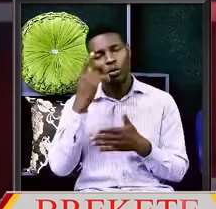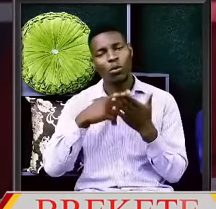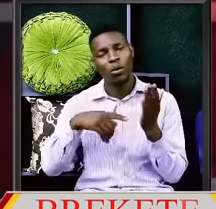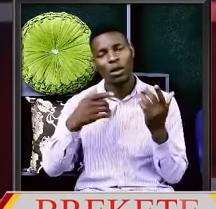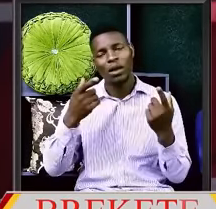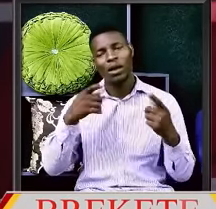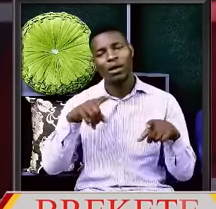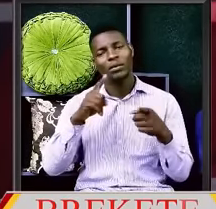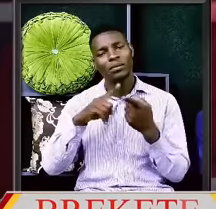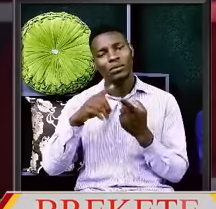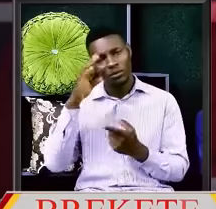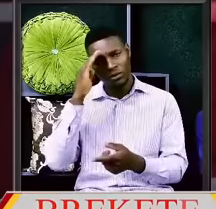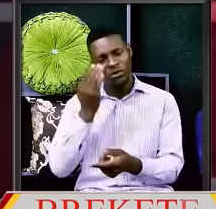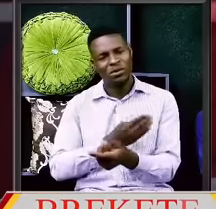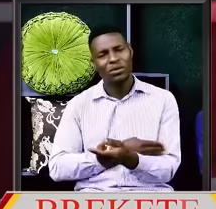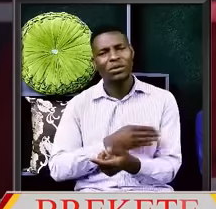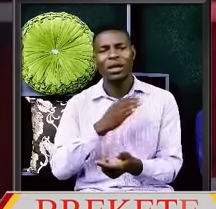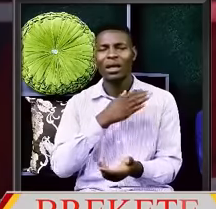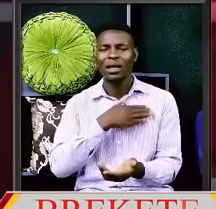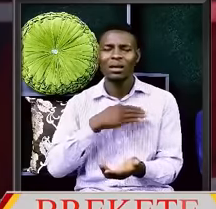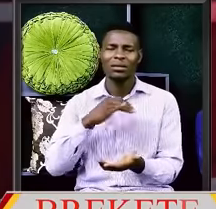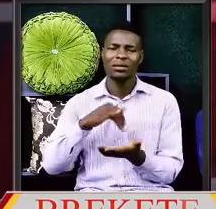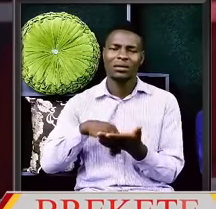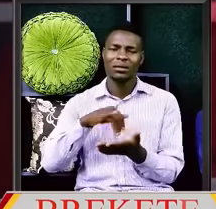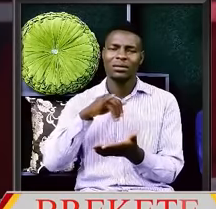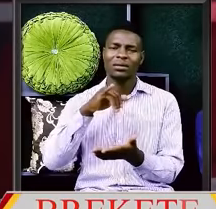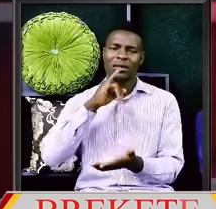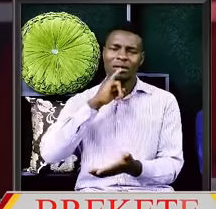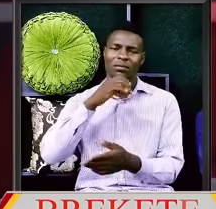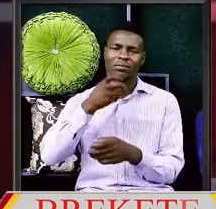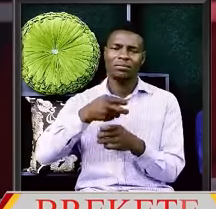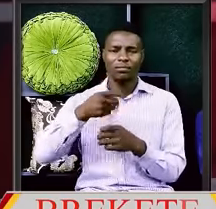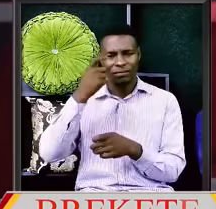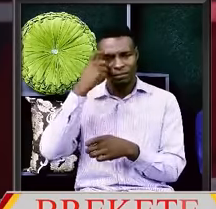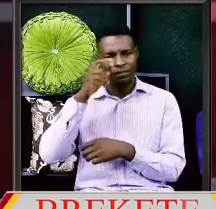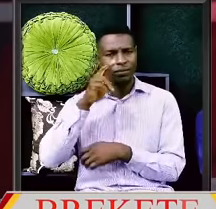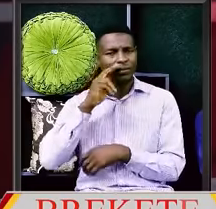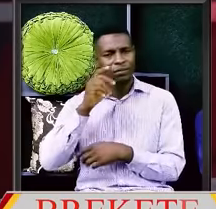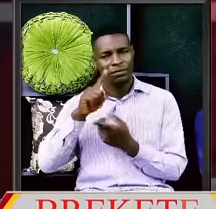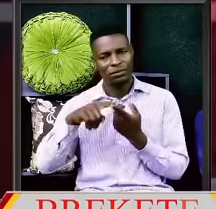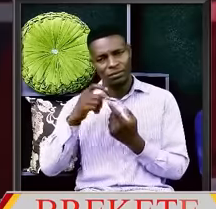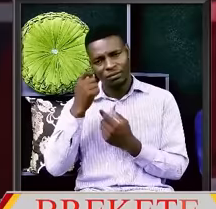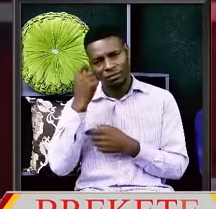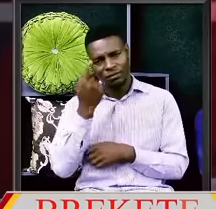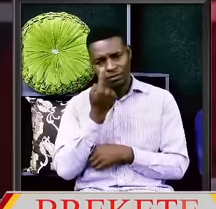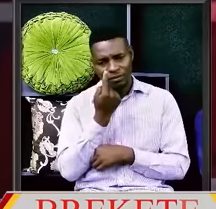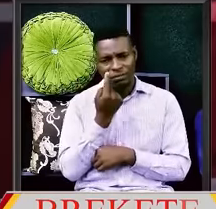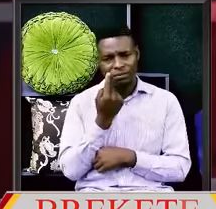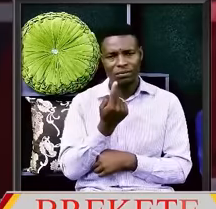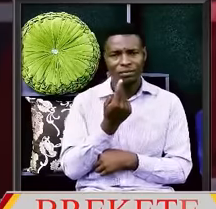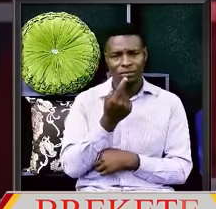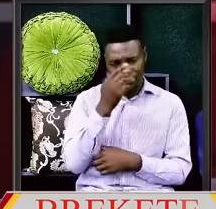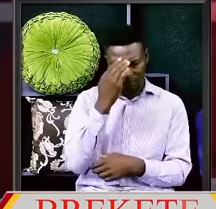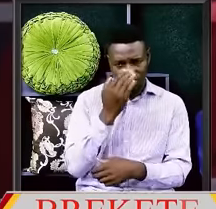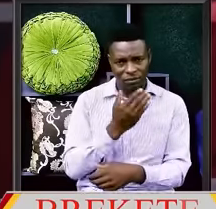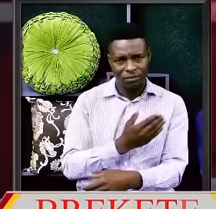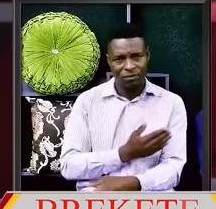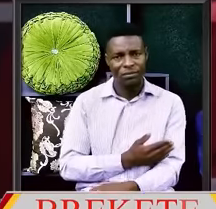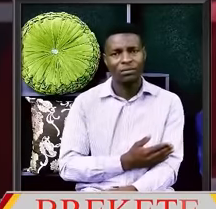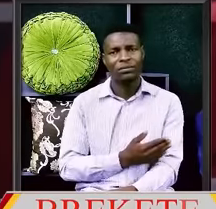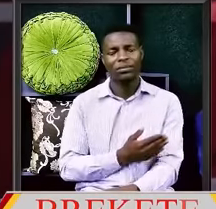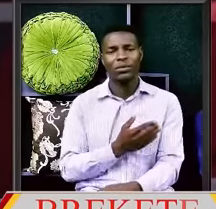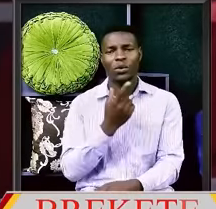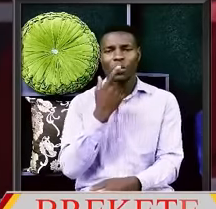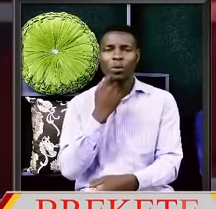that so difficult for Nigerians to understand? The only child, which is Liam, that they said is Mohbad's son. There is a